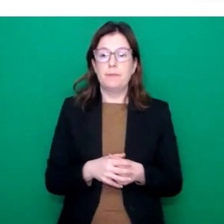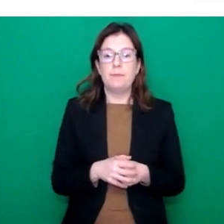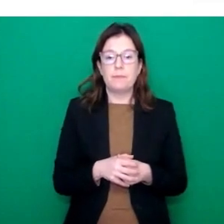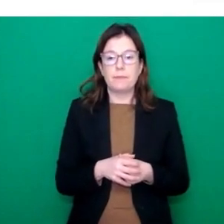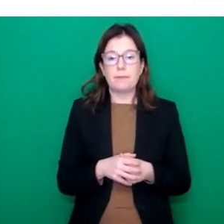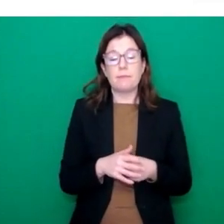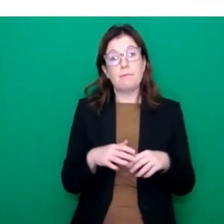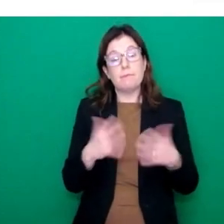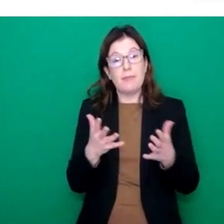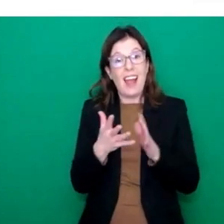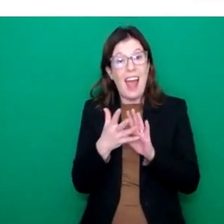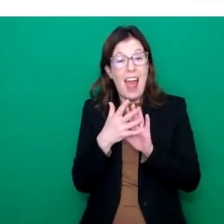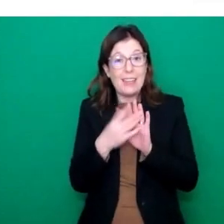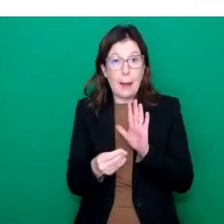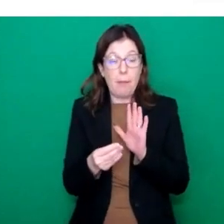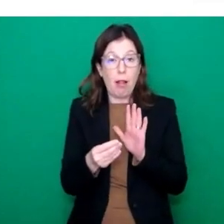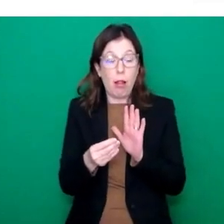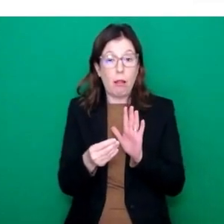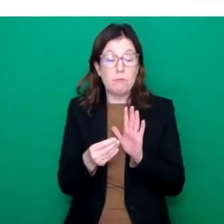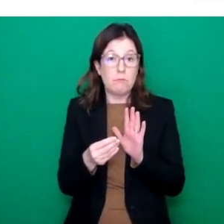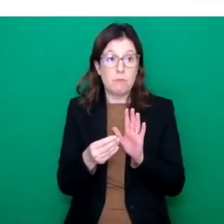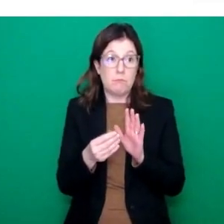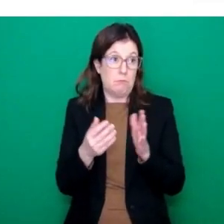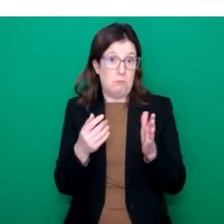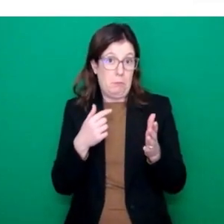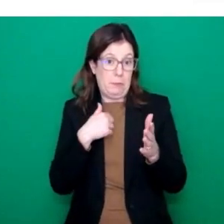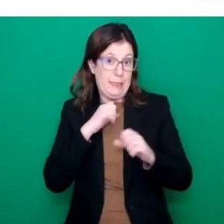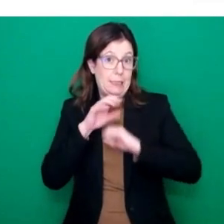For instance, what I mean by this,